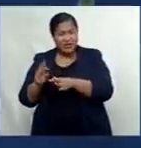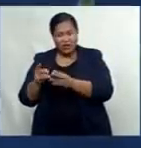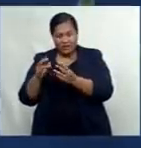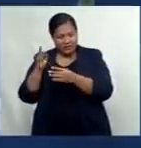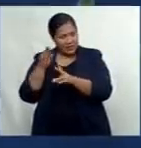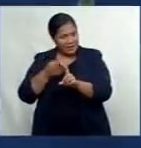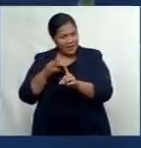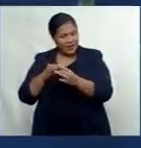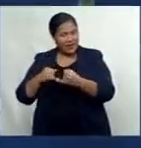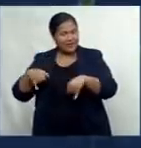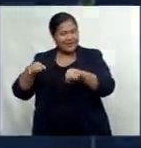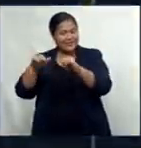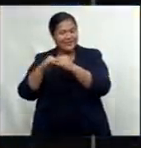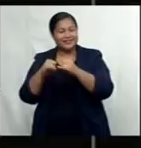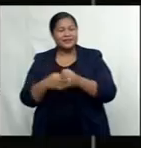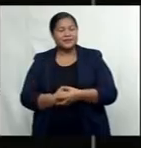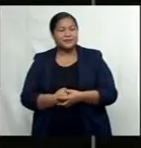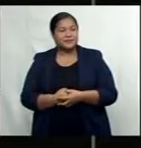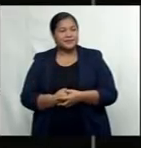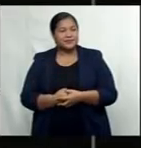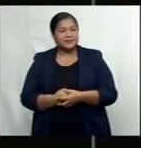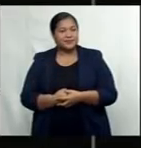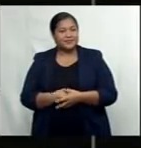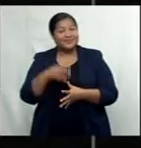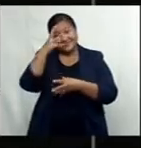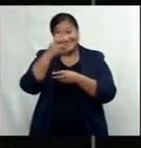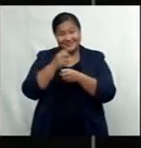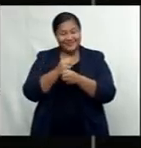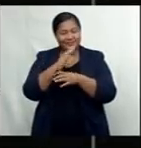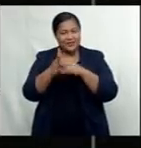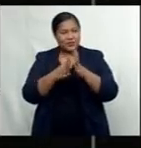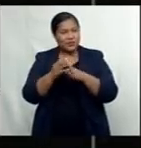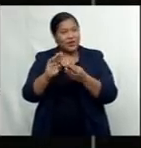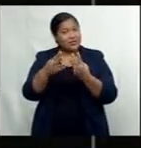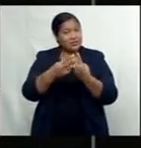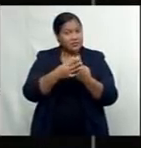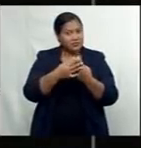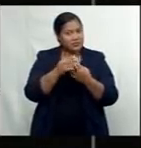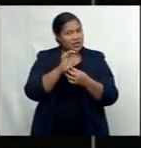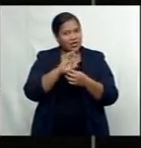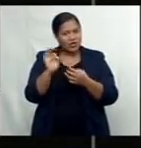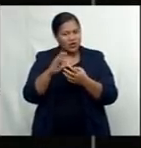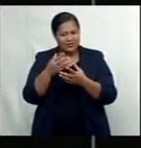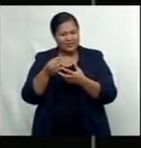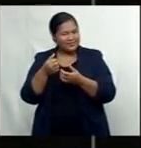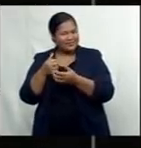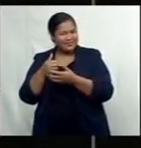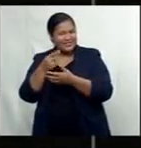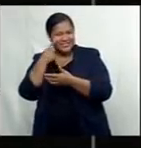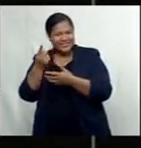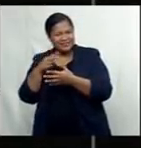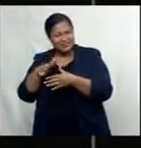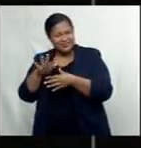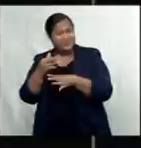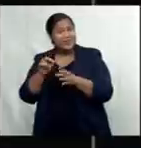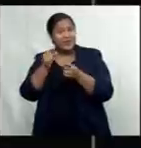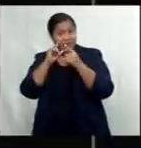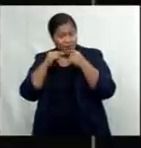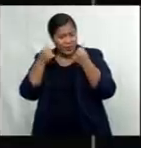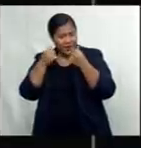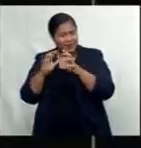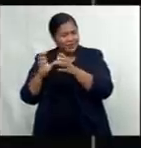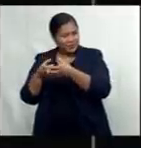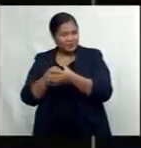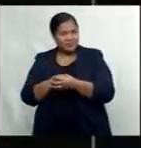main islands. Recapping our main stories, SADALPA not moved by Rambuka's proposed party. Speaker of